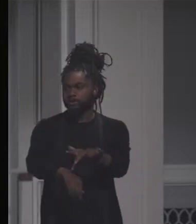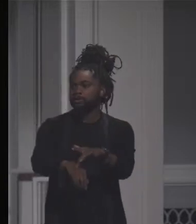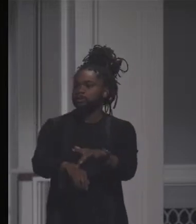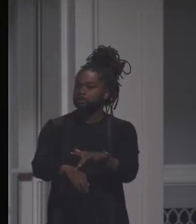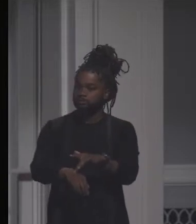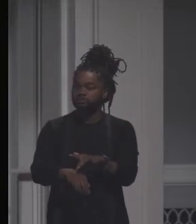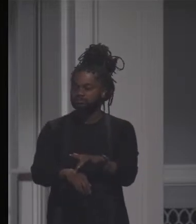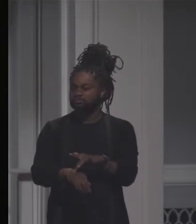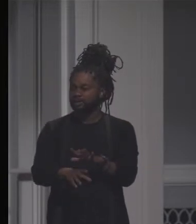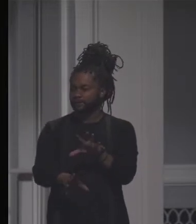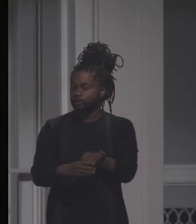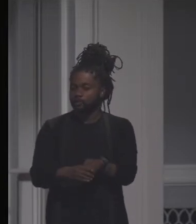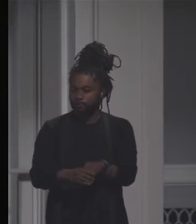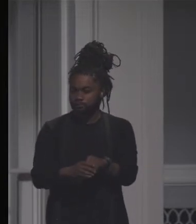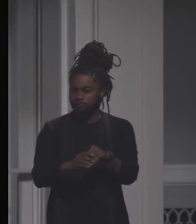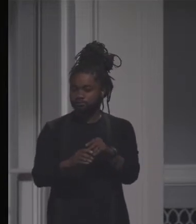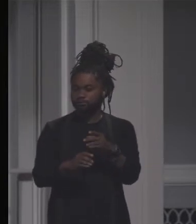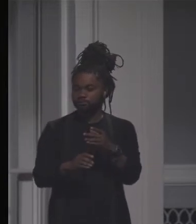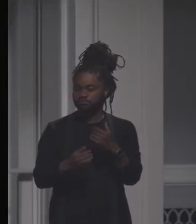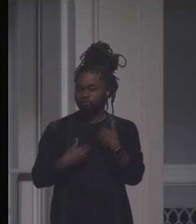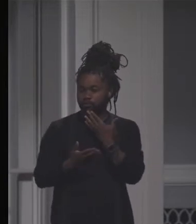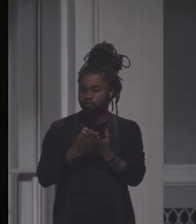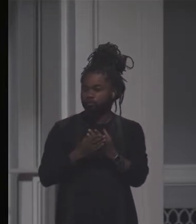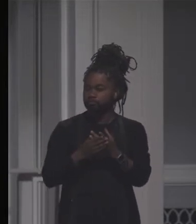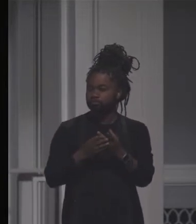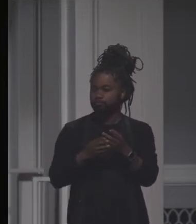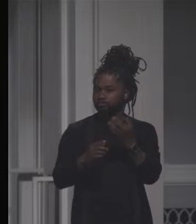really good reason for that.